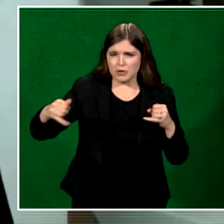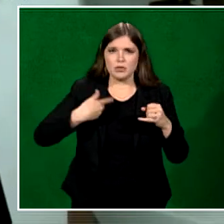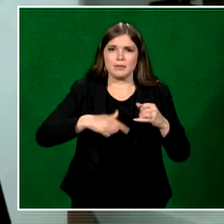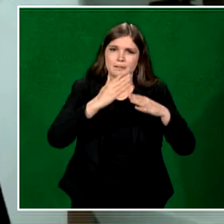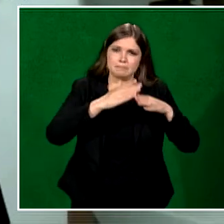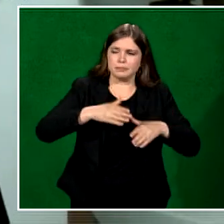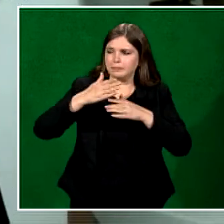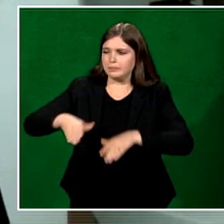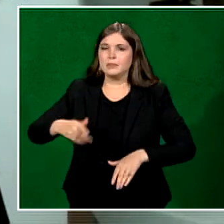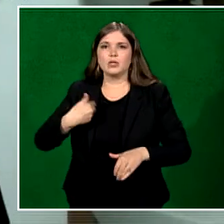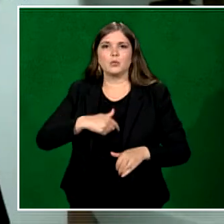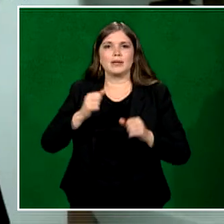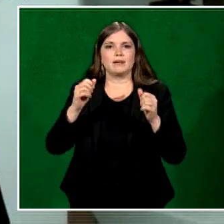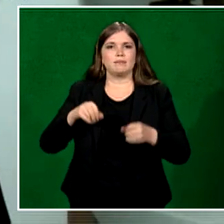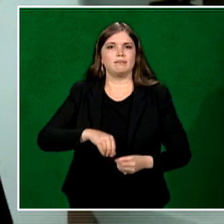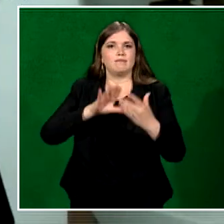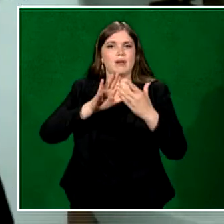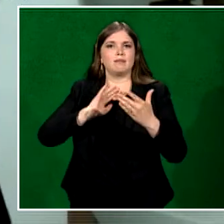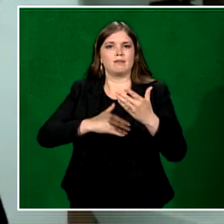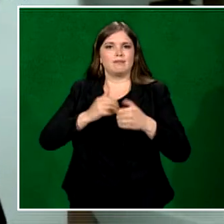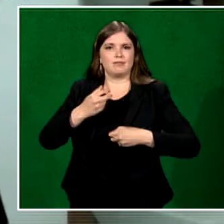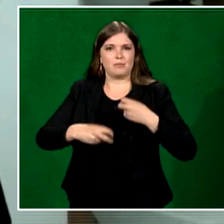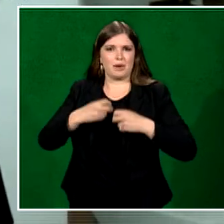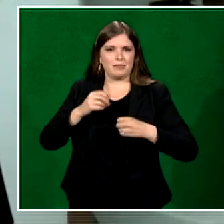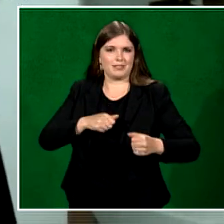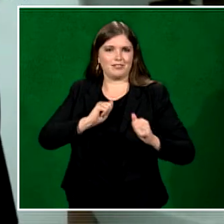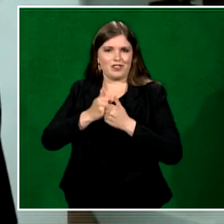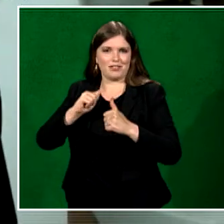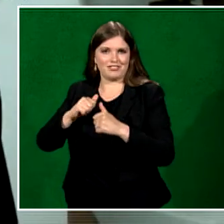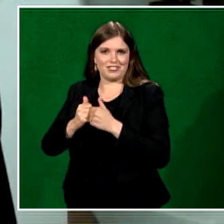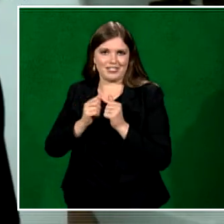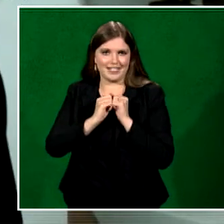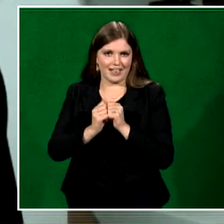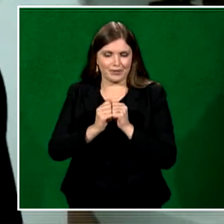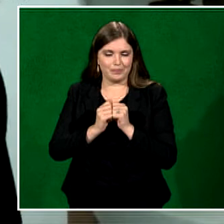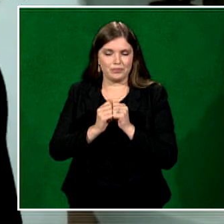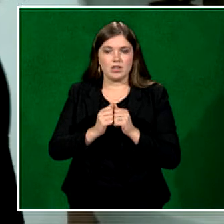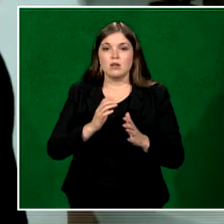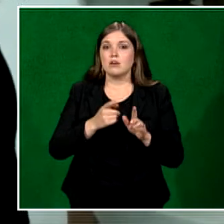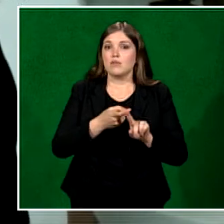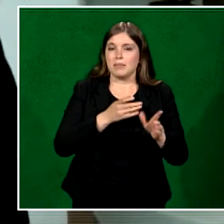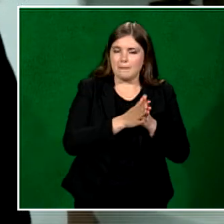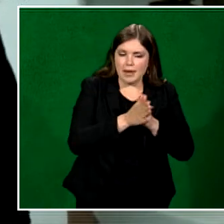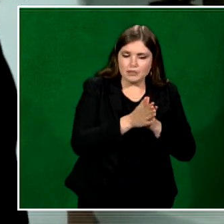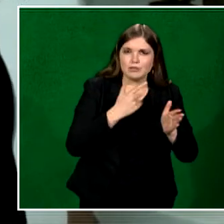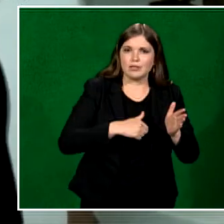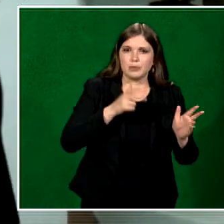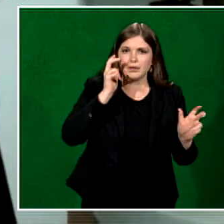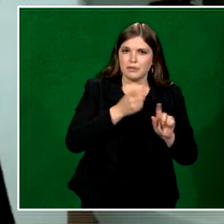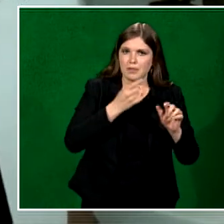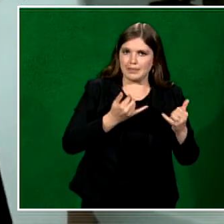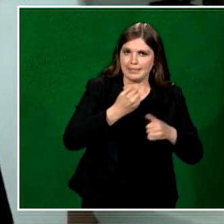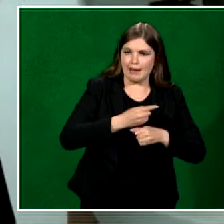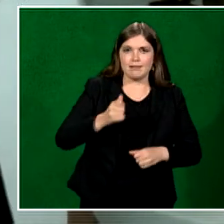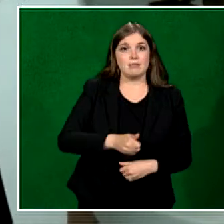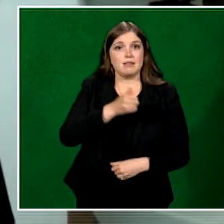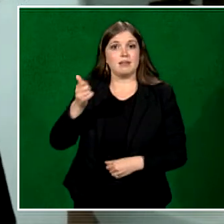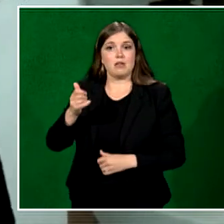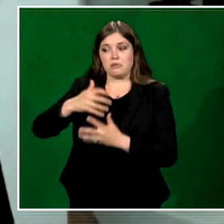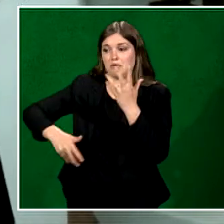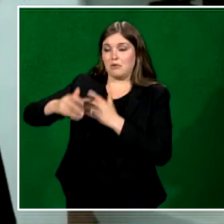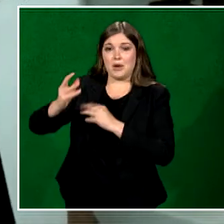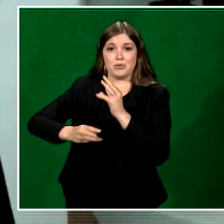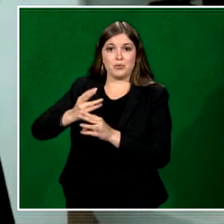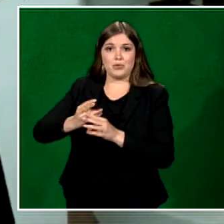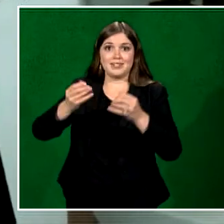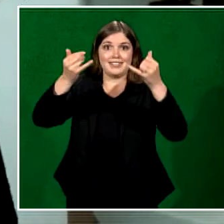facing them together. To the passionate, creative problem solvers we heard from today, and the millions more like them around the world, this is